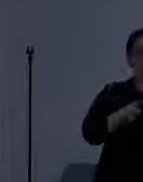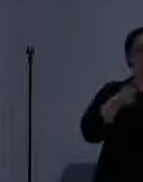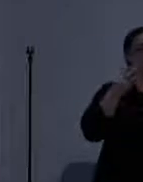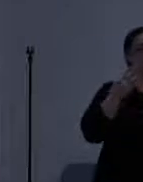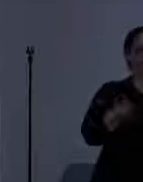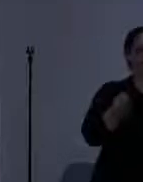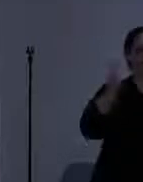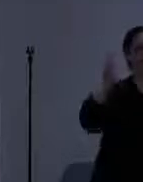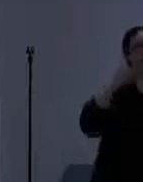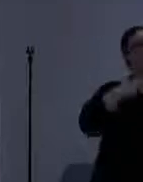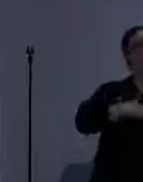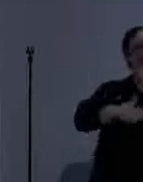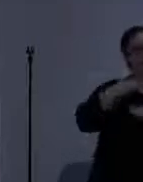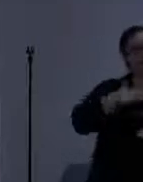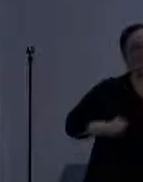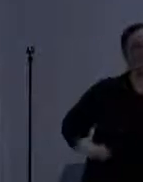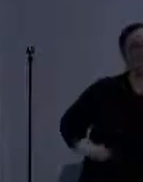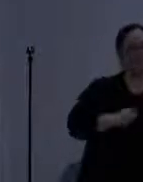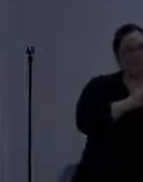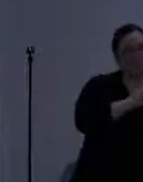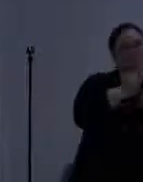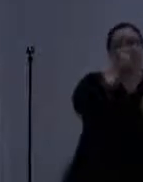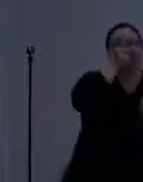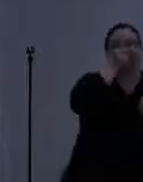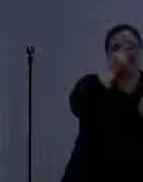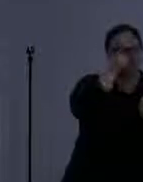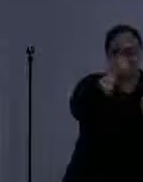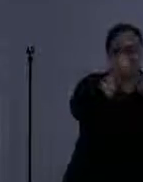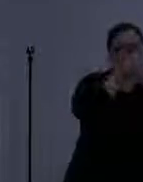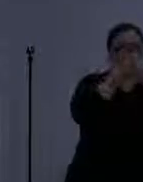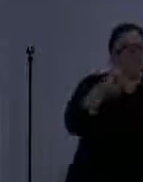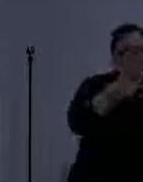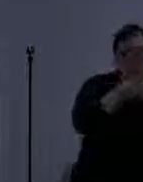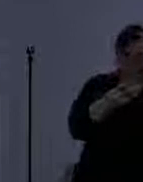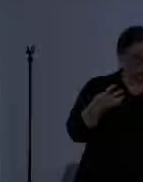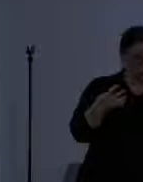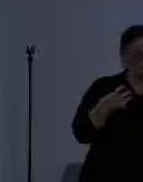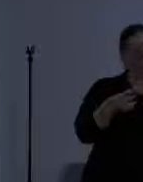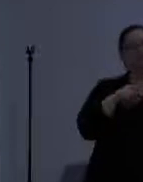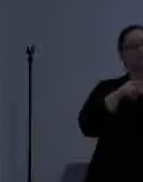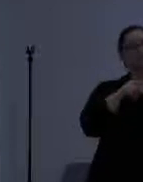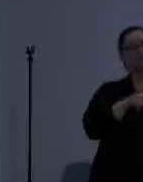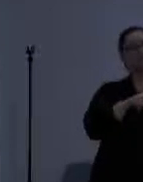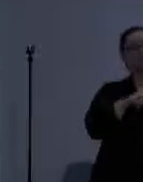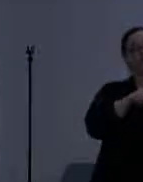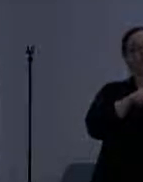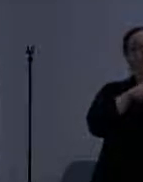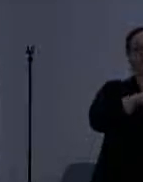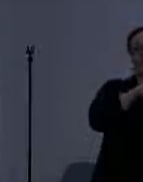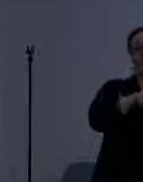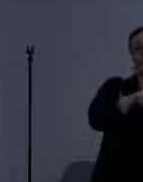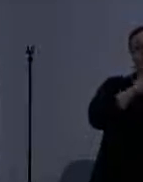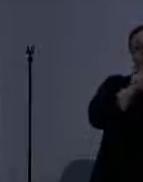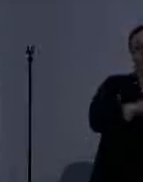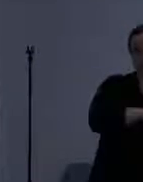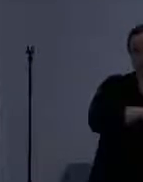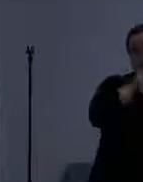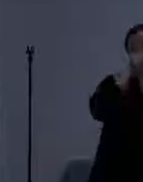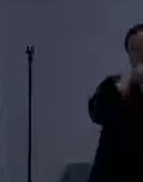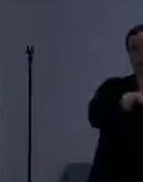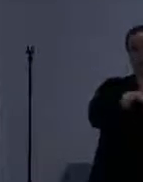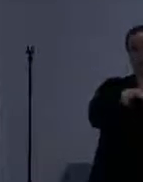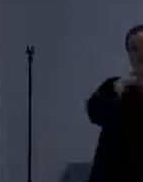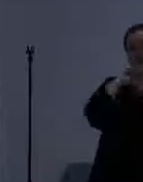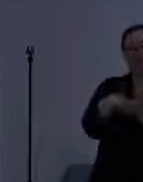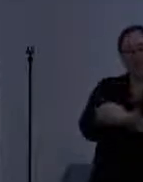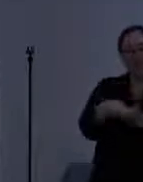behaviour support capability framework. And what that is, it's basically a tool that can help providers who